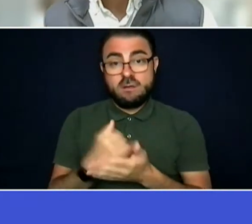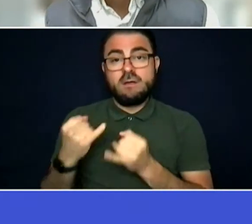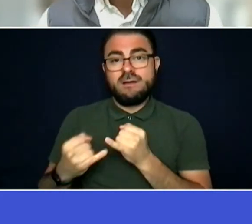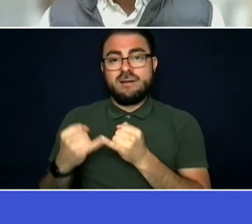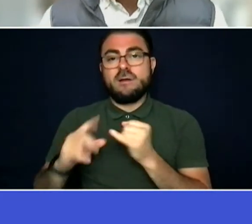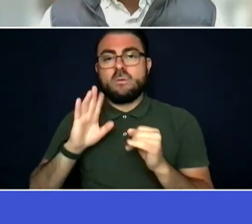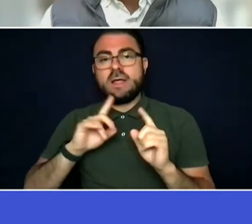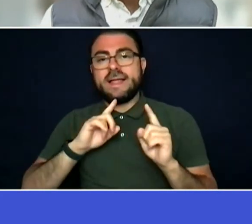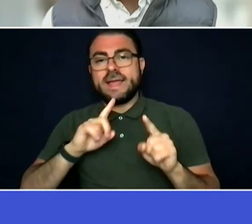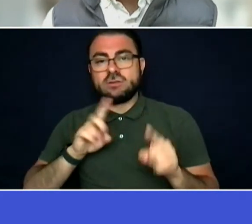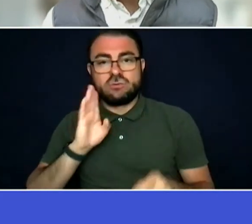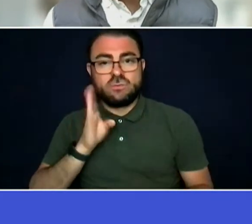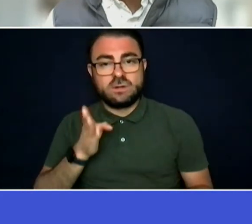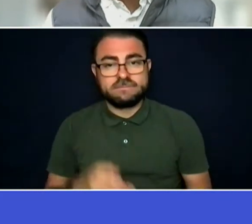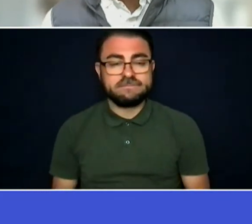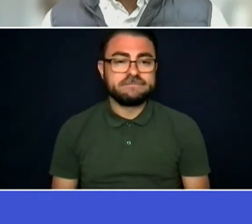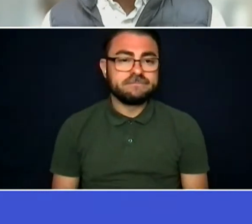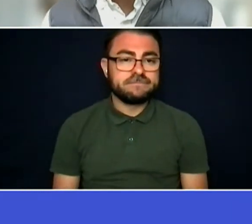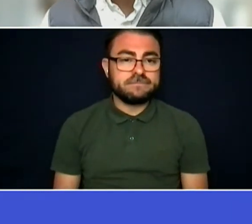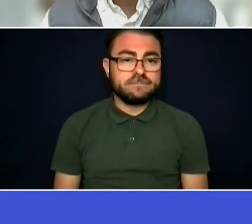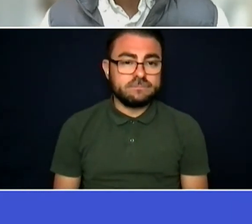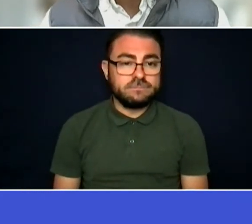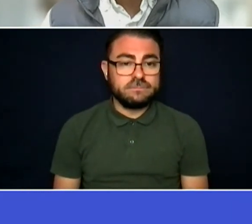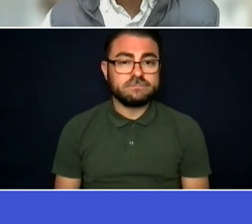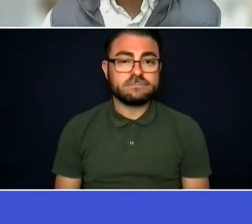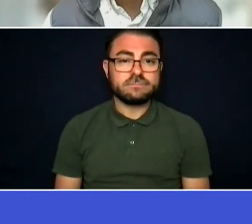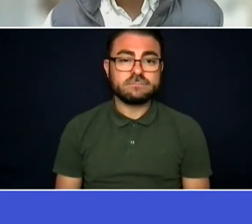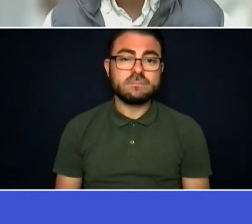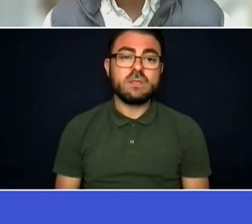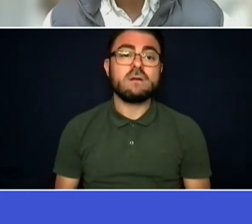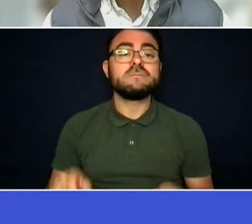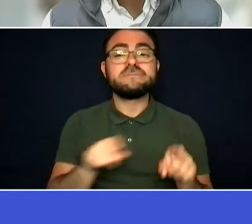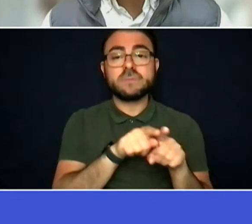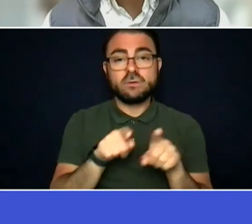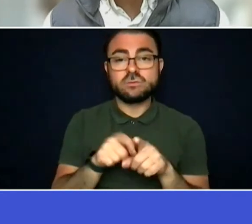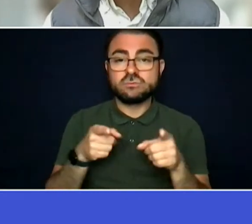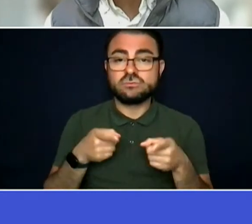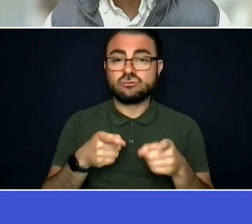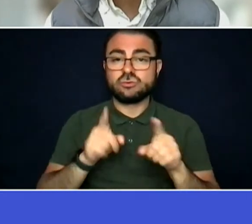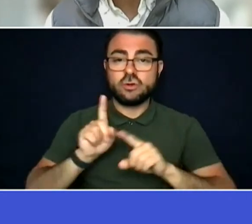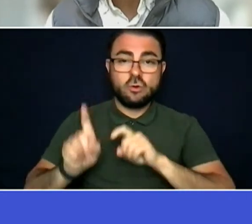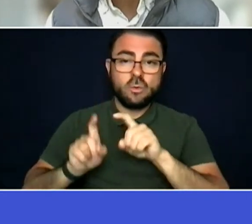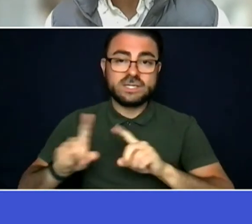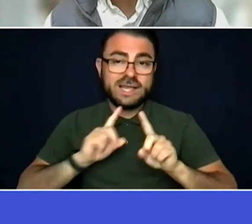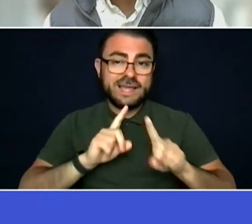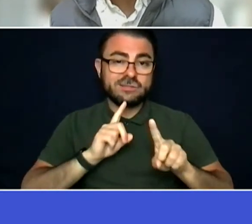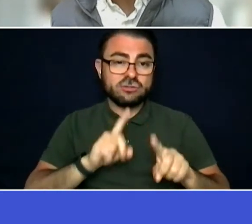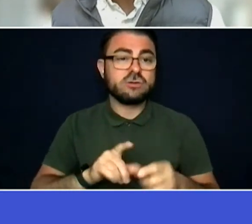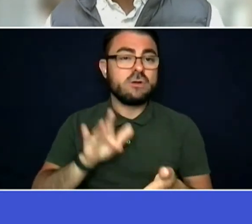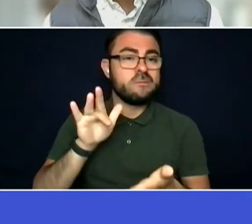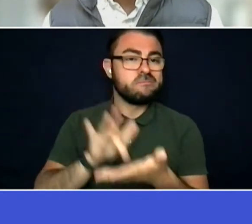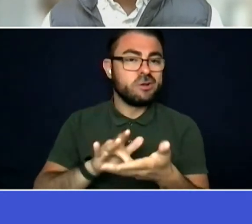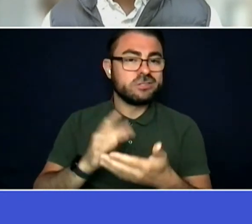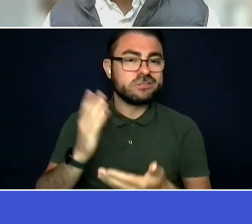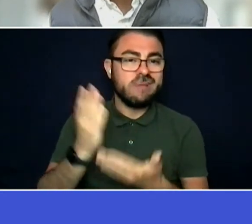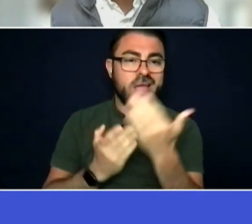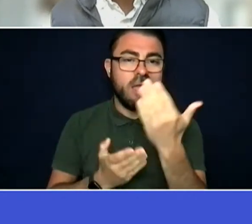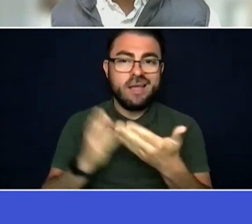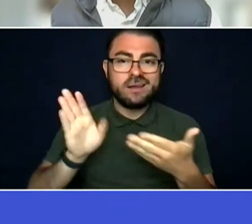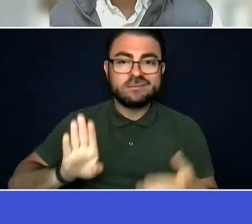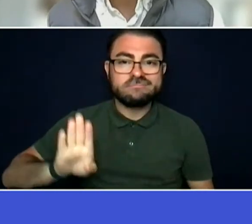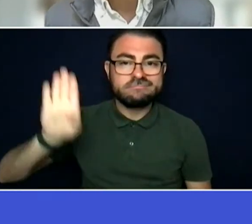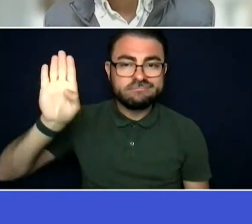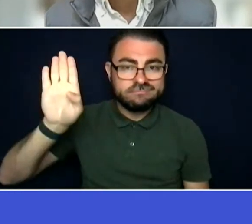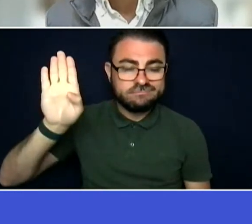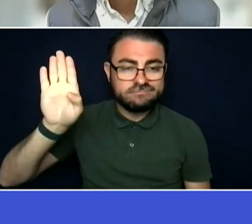session. As well, when we get towards the end, towards the Q&A session, please use the raise hand function to raise your hand, and then we'll